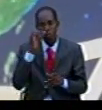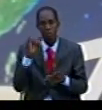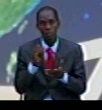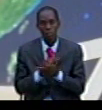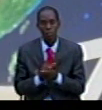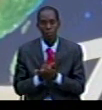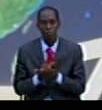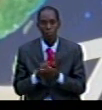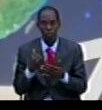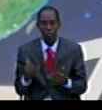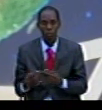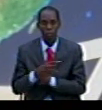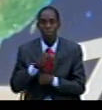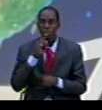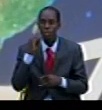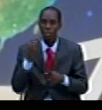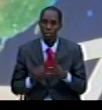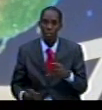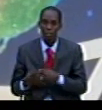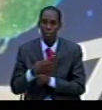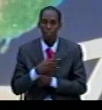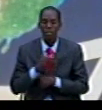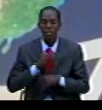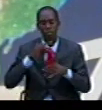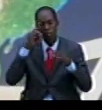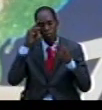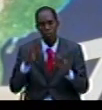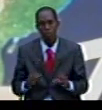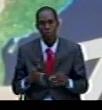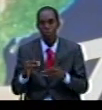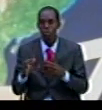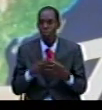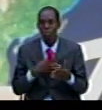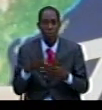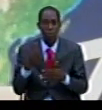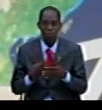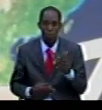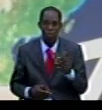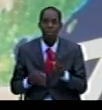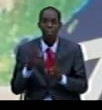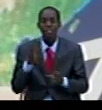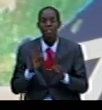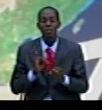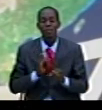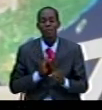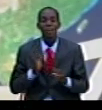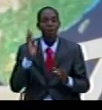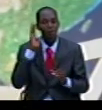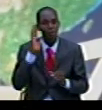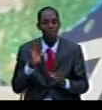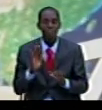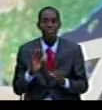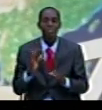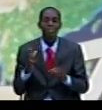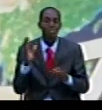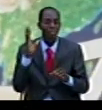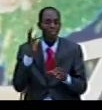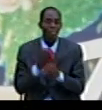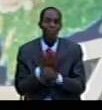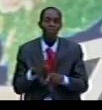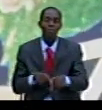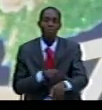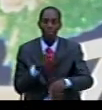day, I said, no matter what, even if I will have to crawl, I'll get here.